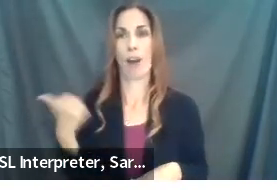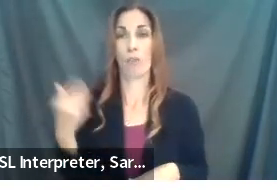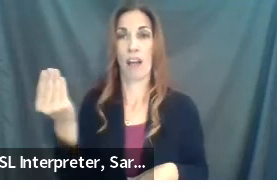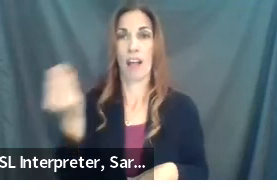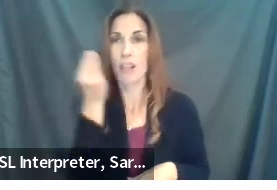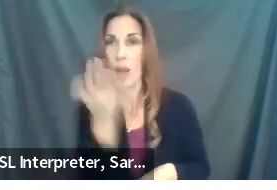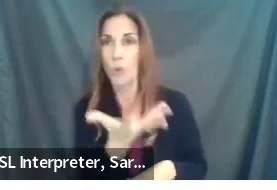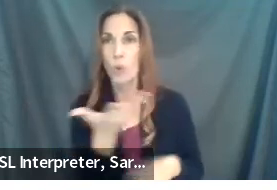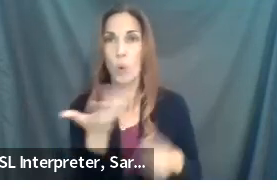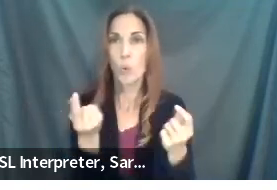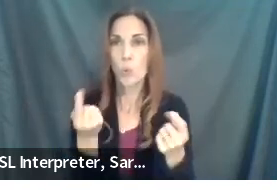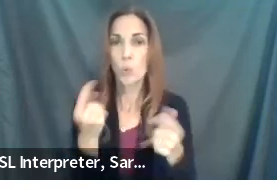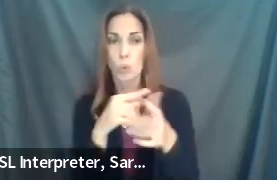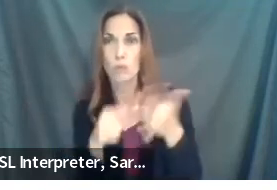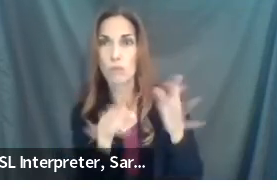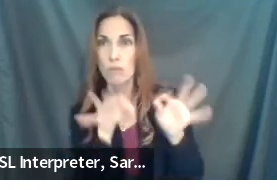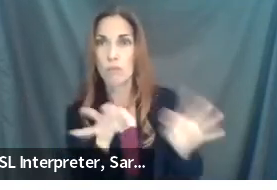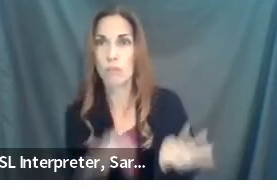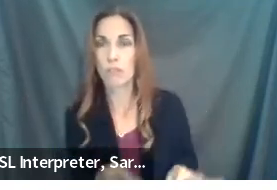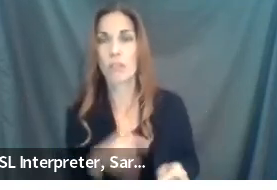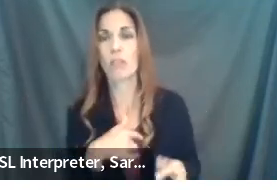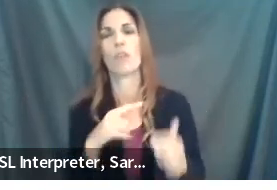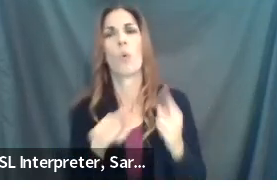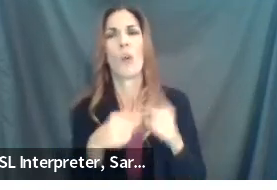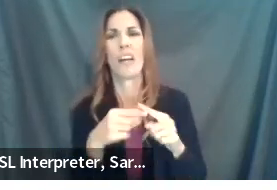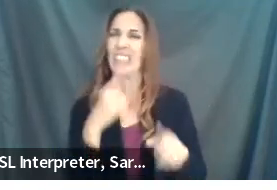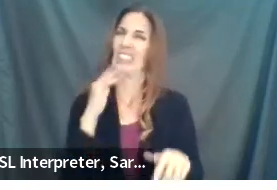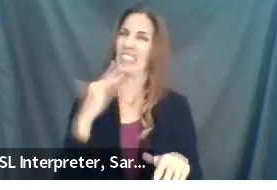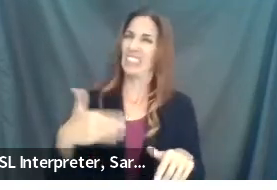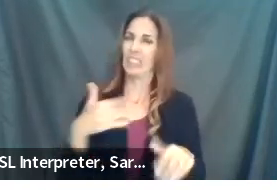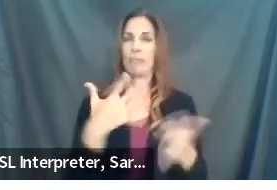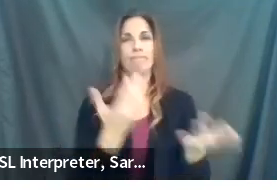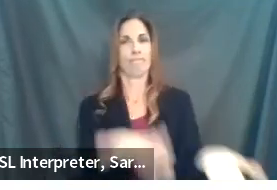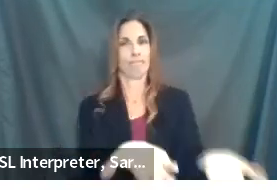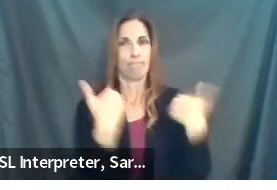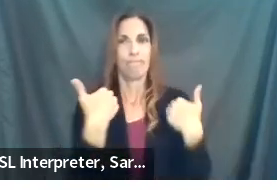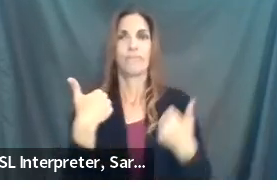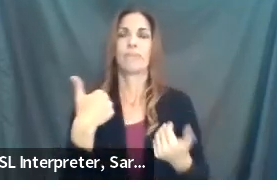need to do and when to come in for a visit if that's needed.